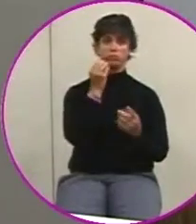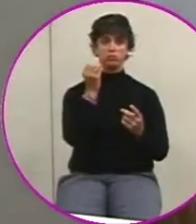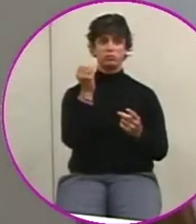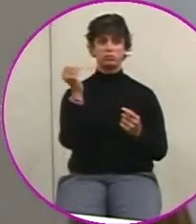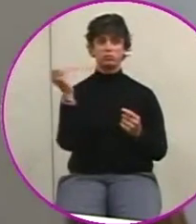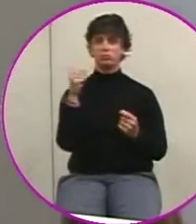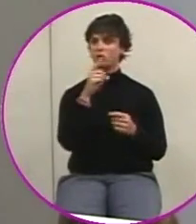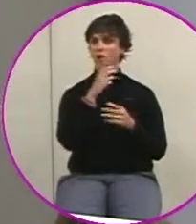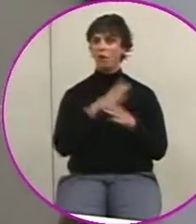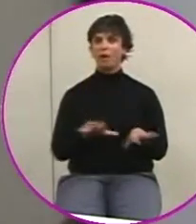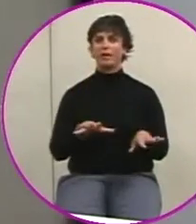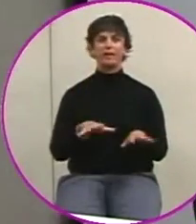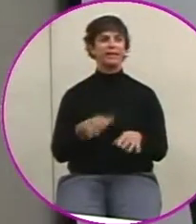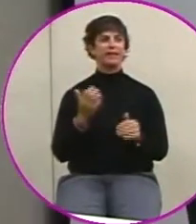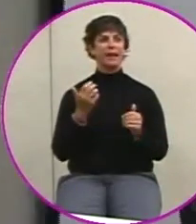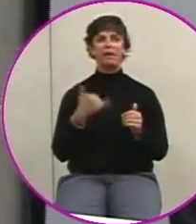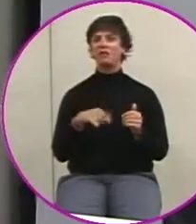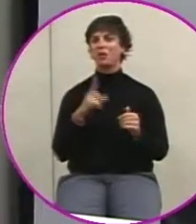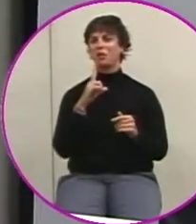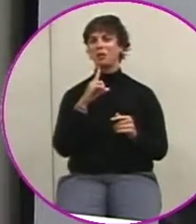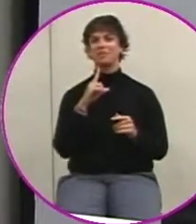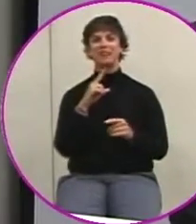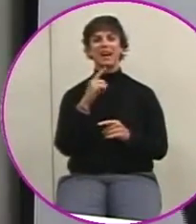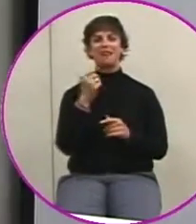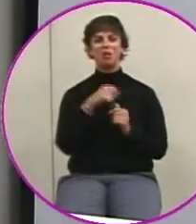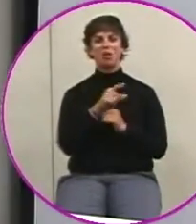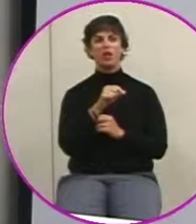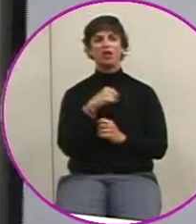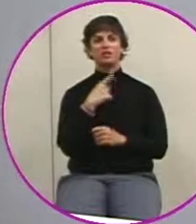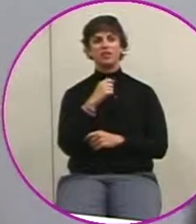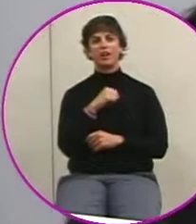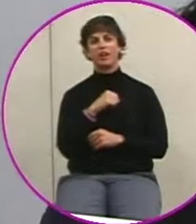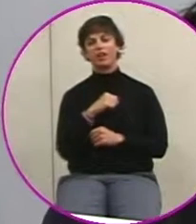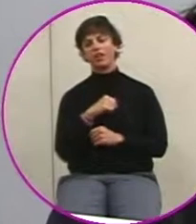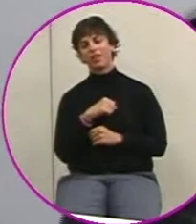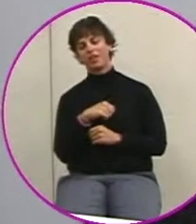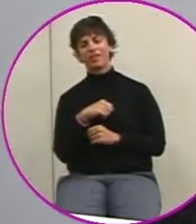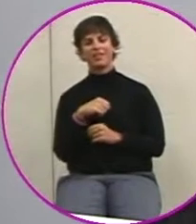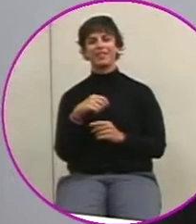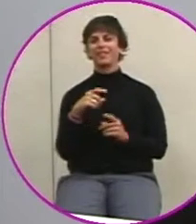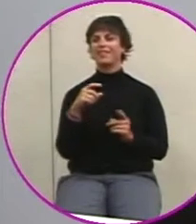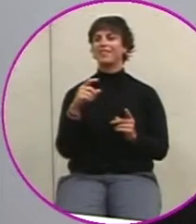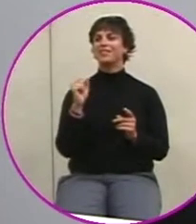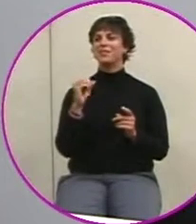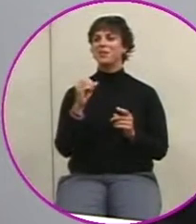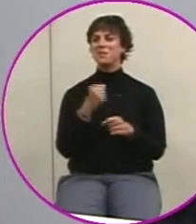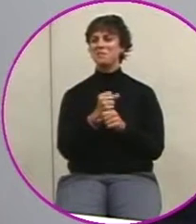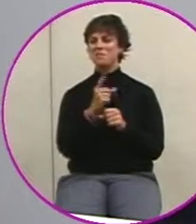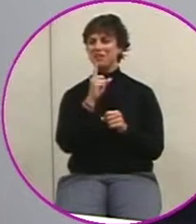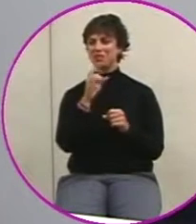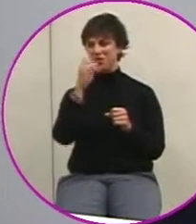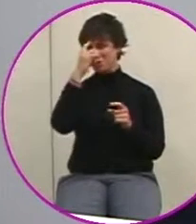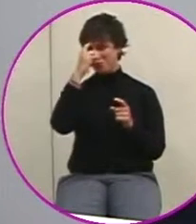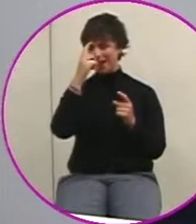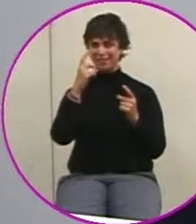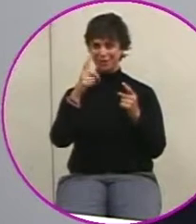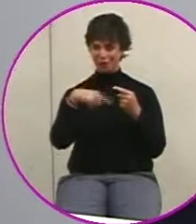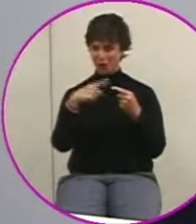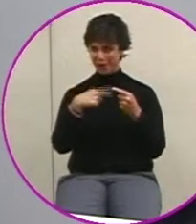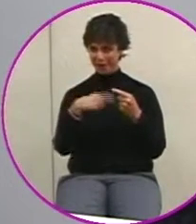Okay. Now you're all kind of sinking into the chairs. So just to make sure that the brains are